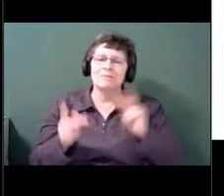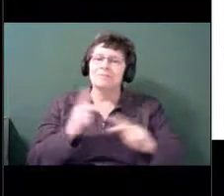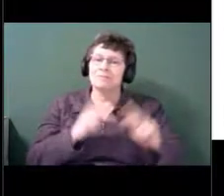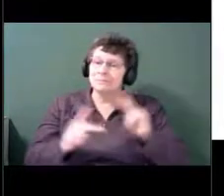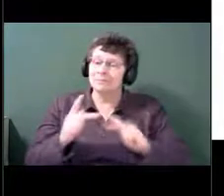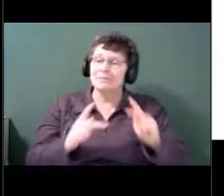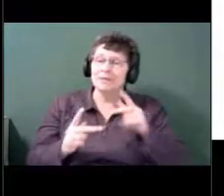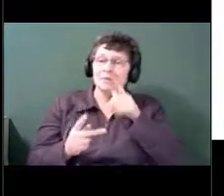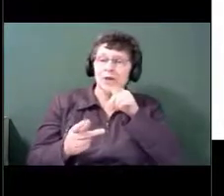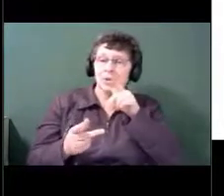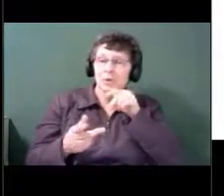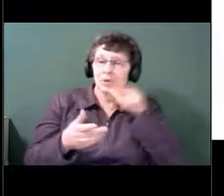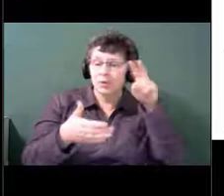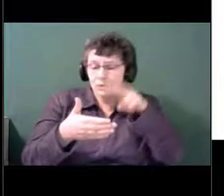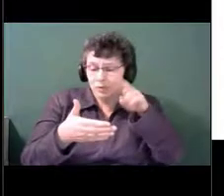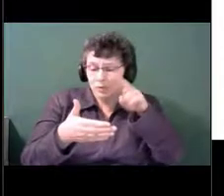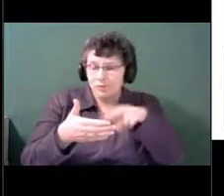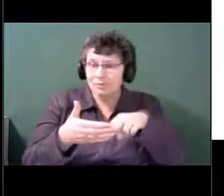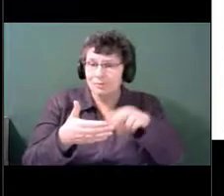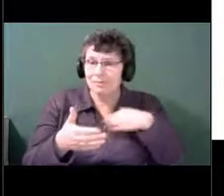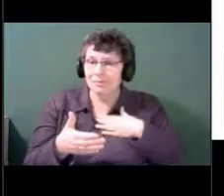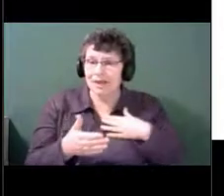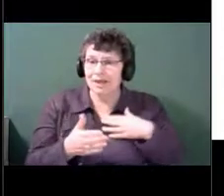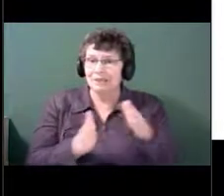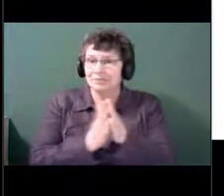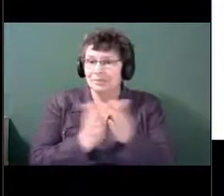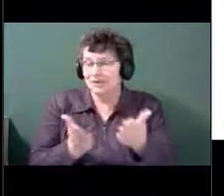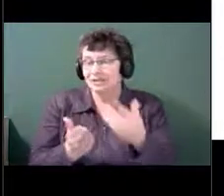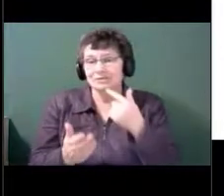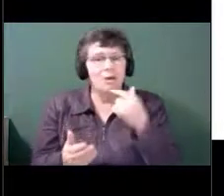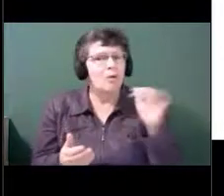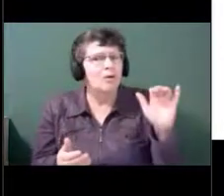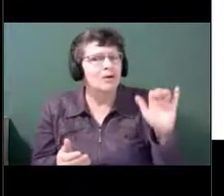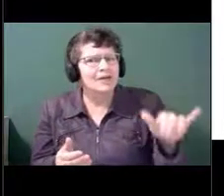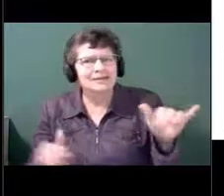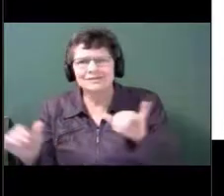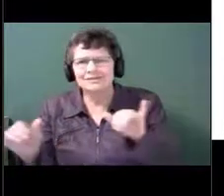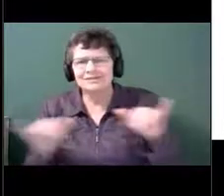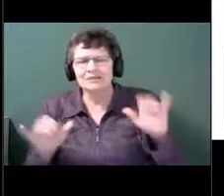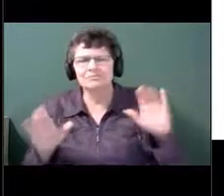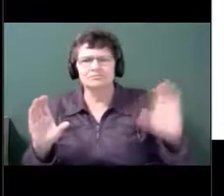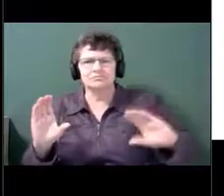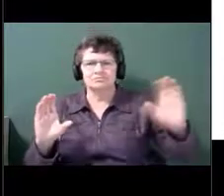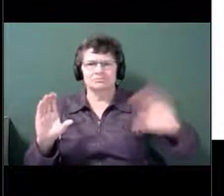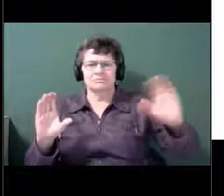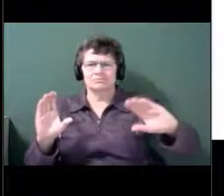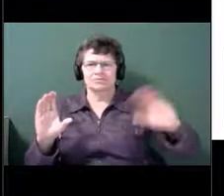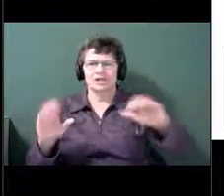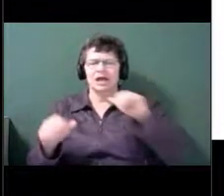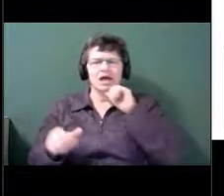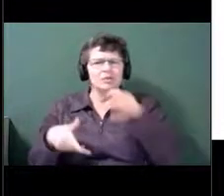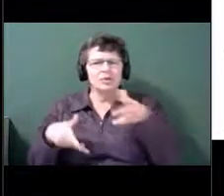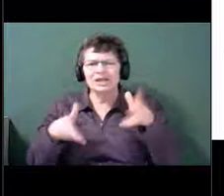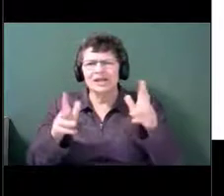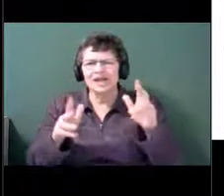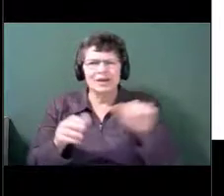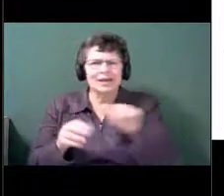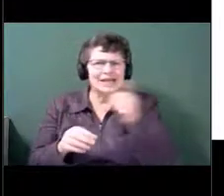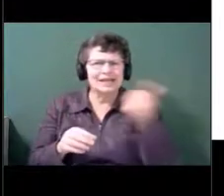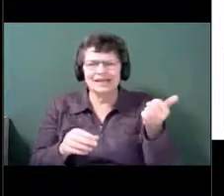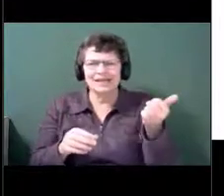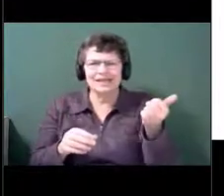down and having a lovely conversation. I wouldn't allow any auditing. That's the wrong word. I wouldn't allow